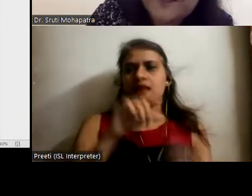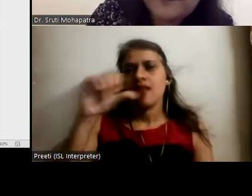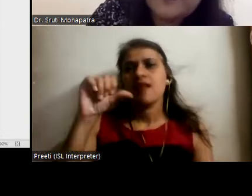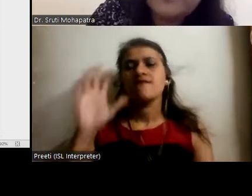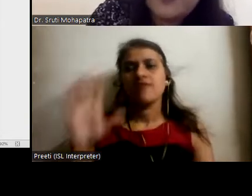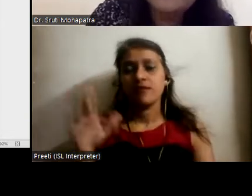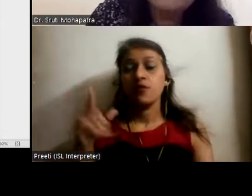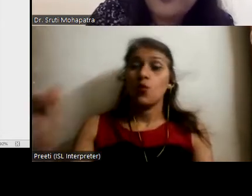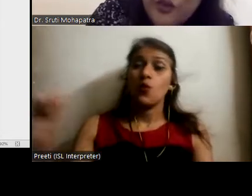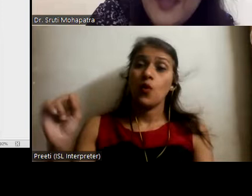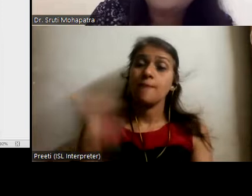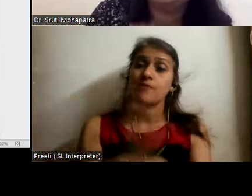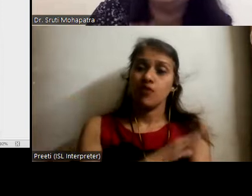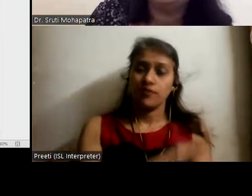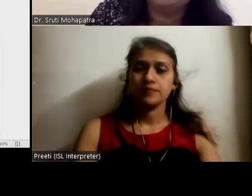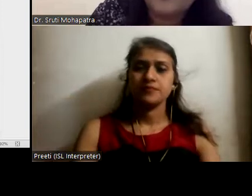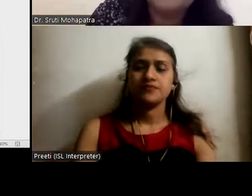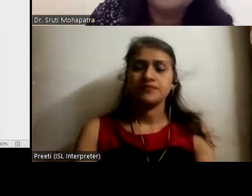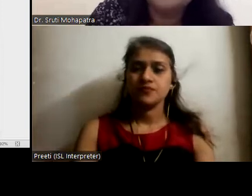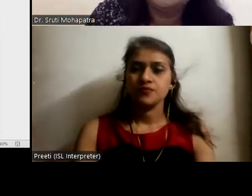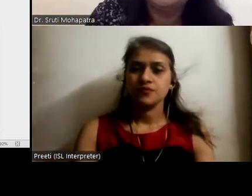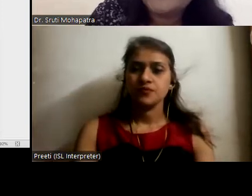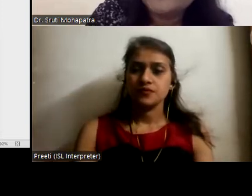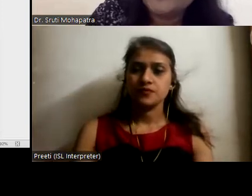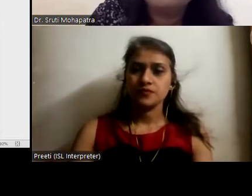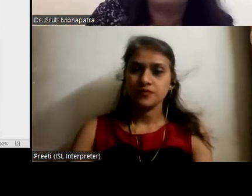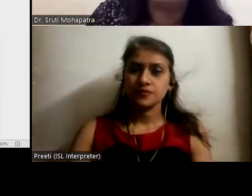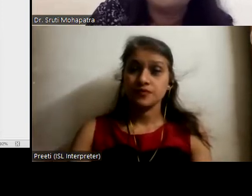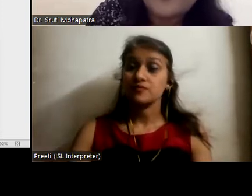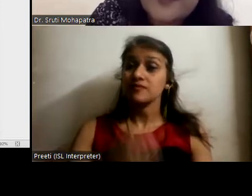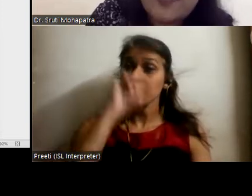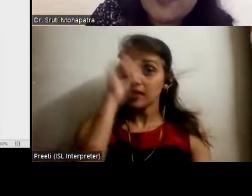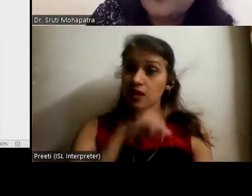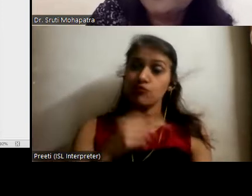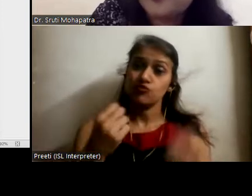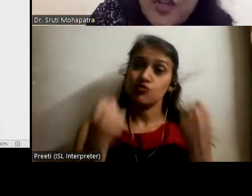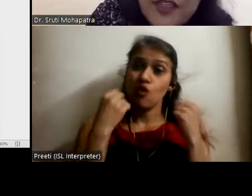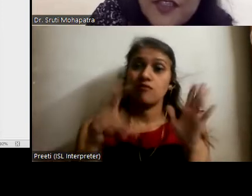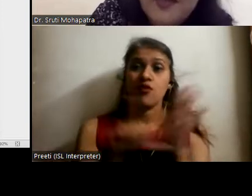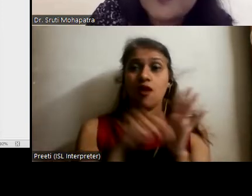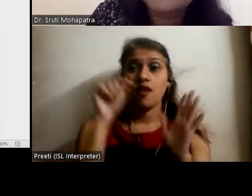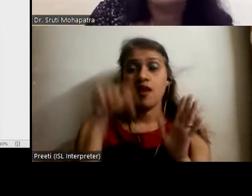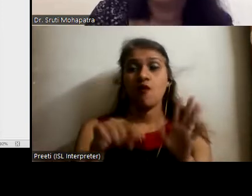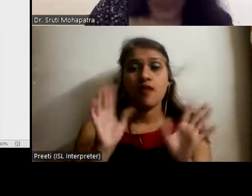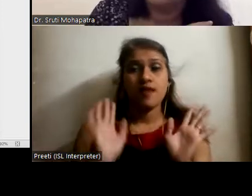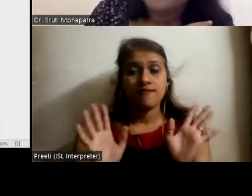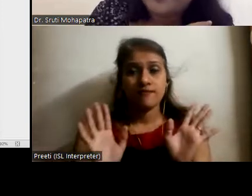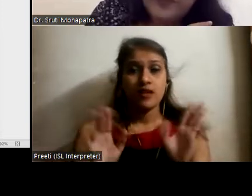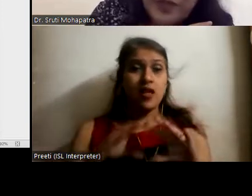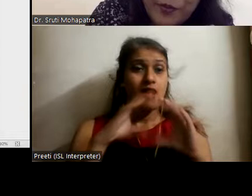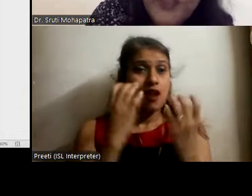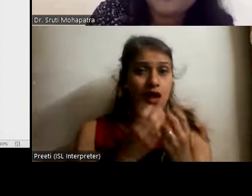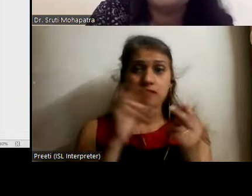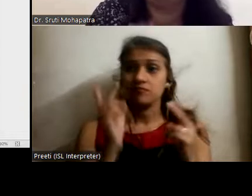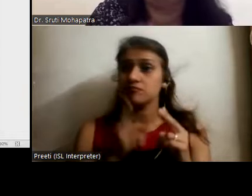flaws. But today in India world, India has one of the strongest laws with the strongest clauses, whereas